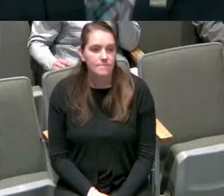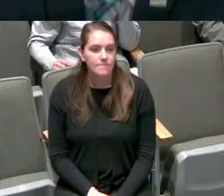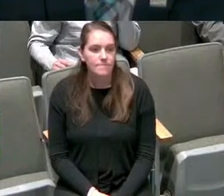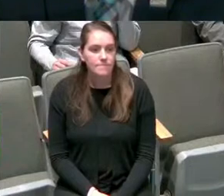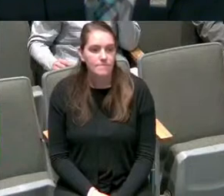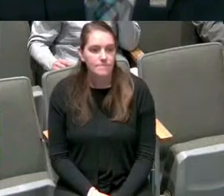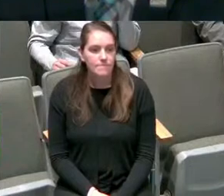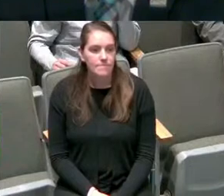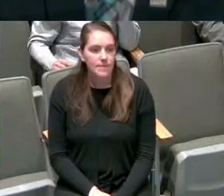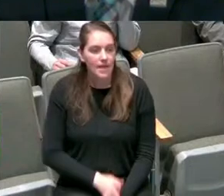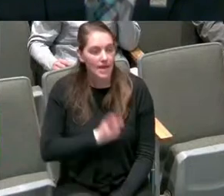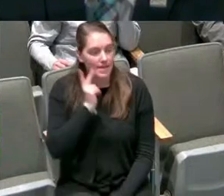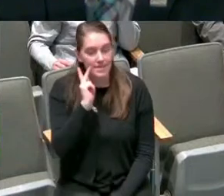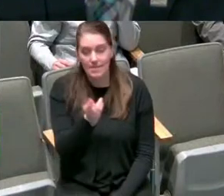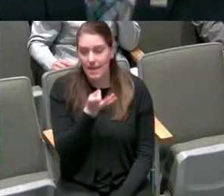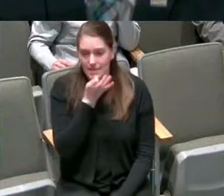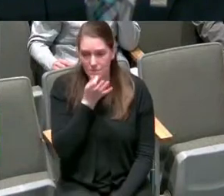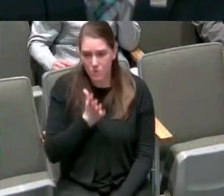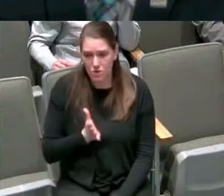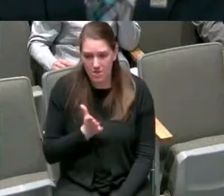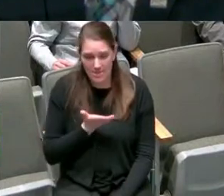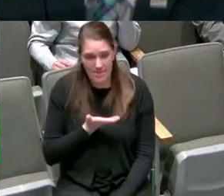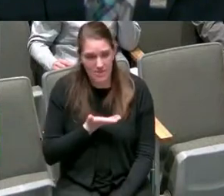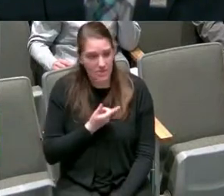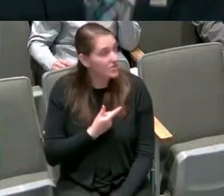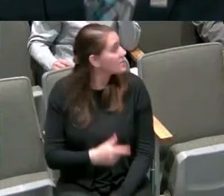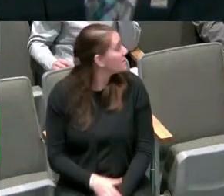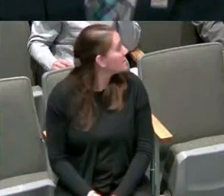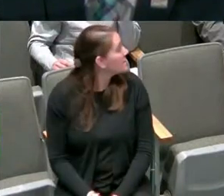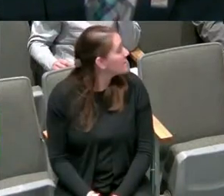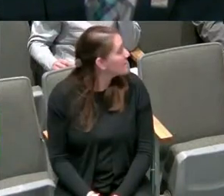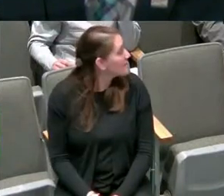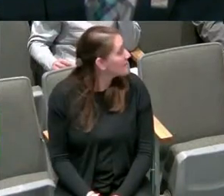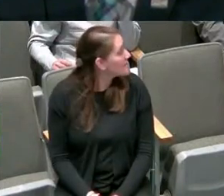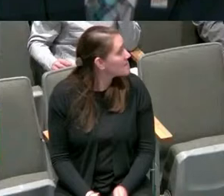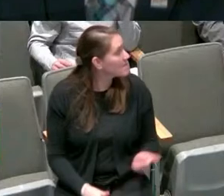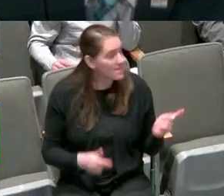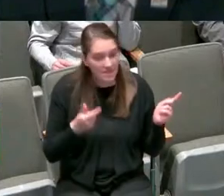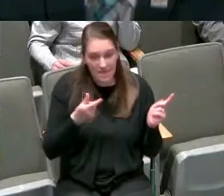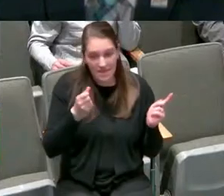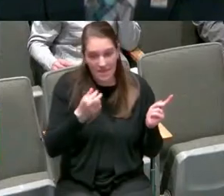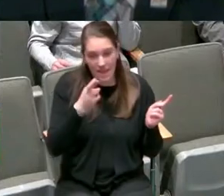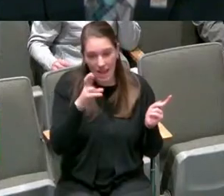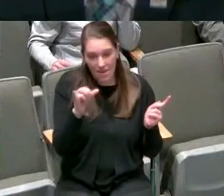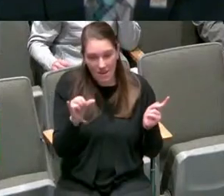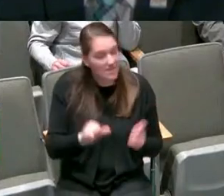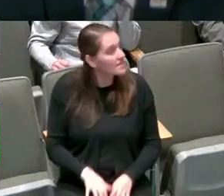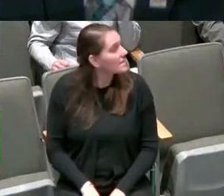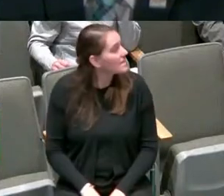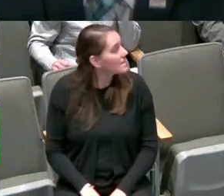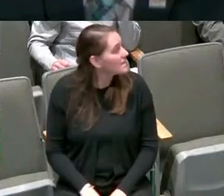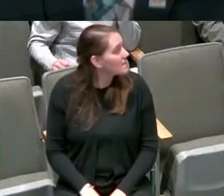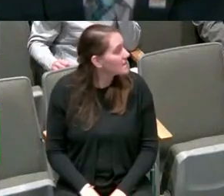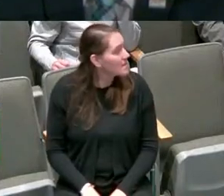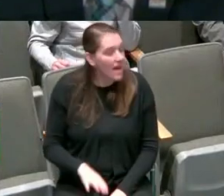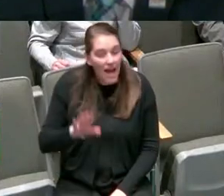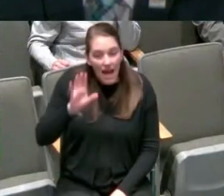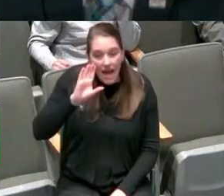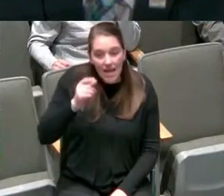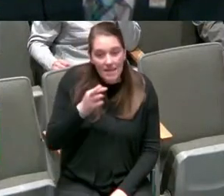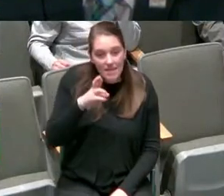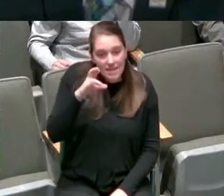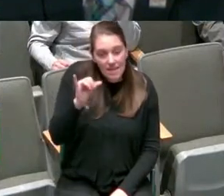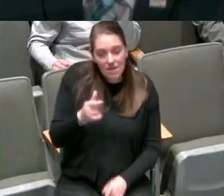um I see our expert here um Gary Gary hi Gary